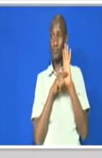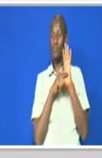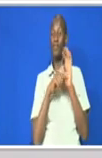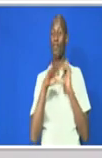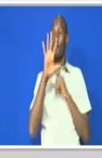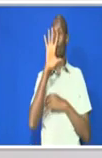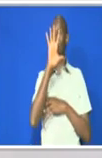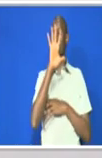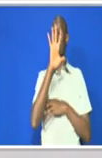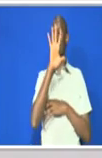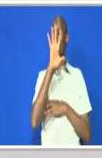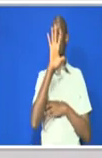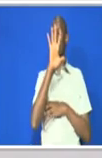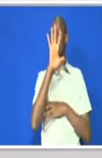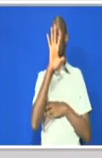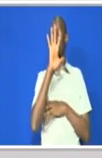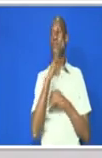5.